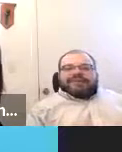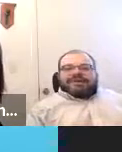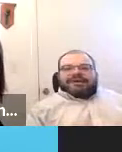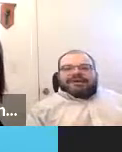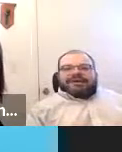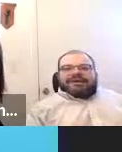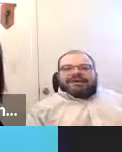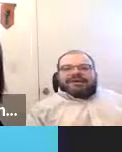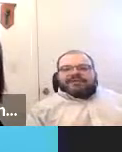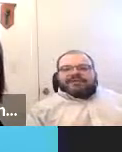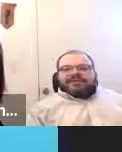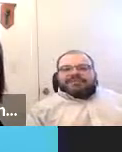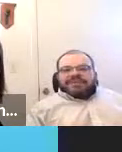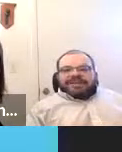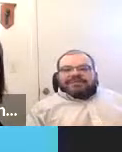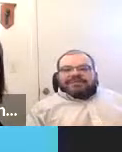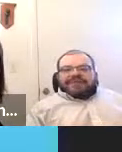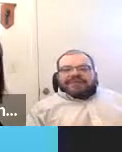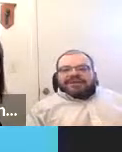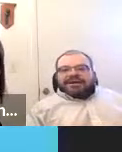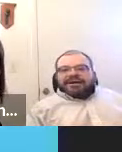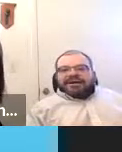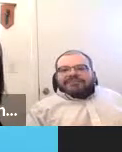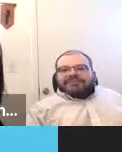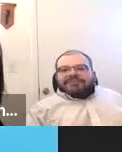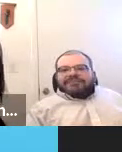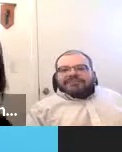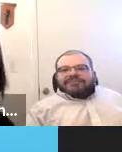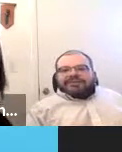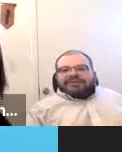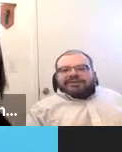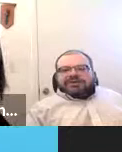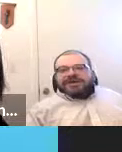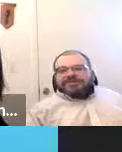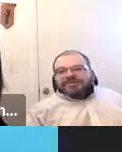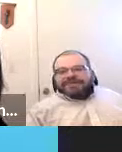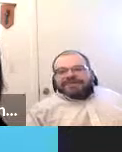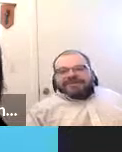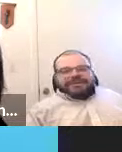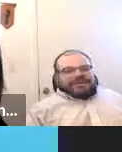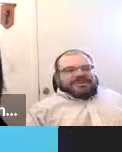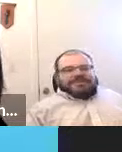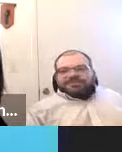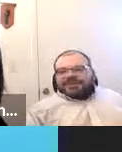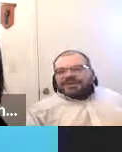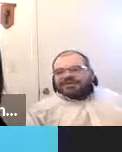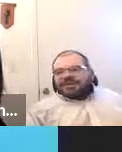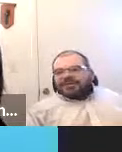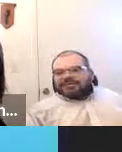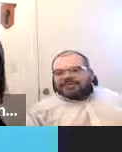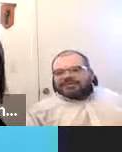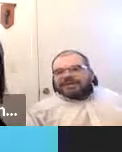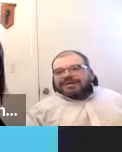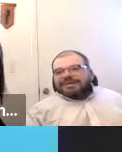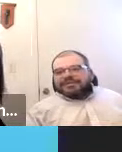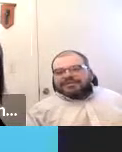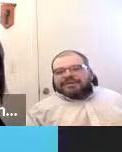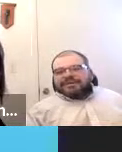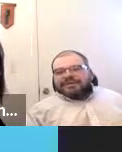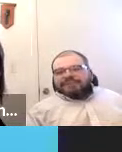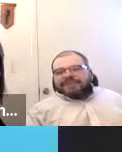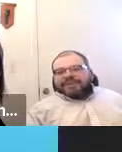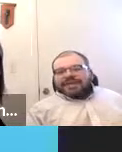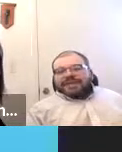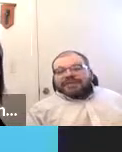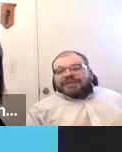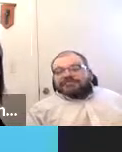at narratives in the media, right? And just sort of saying, well, we're not just here to teach you non-disabled folks a lesson or something,